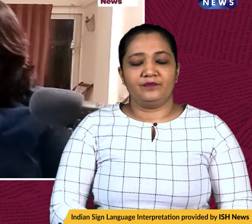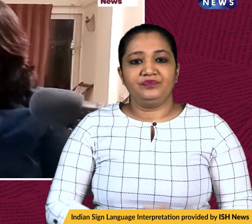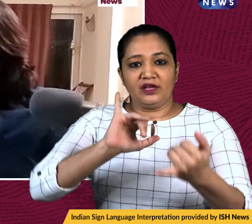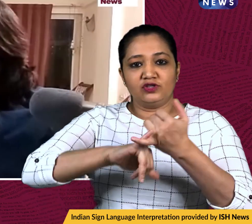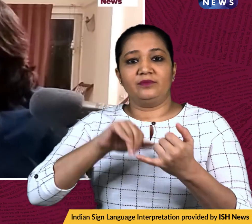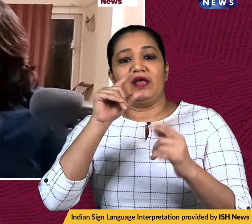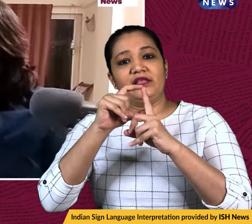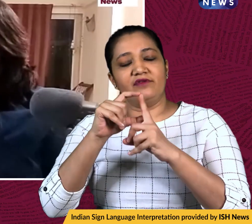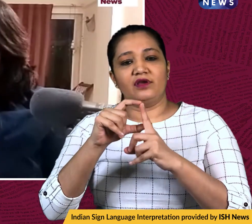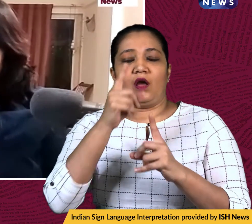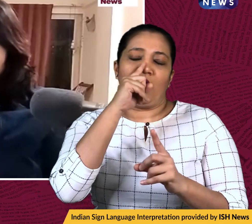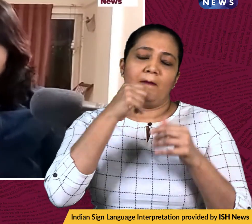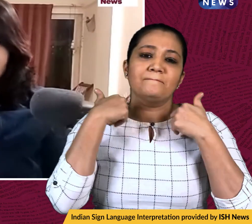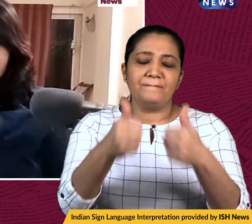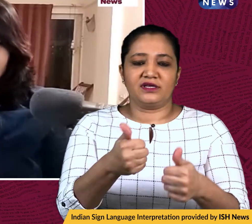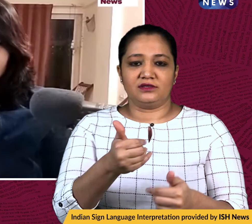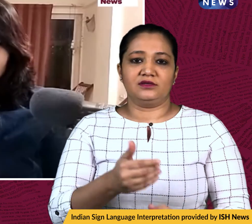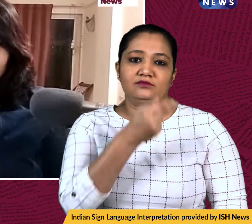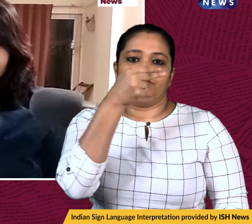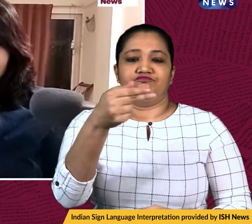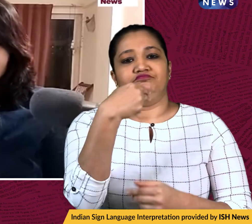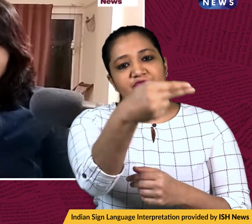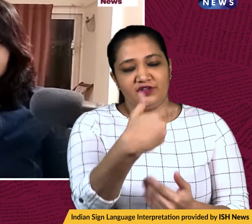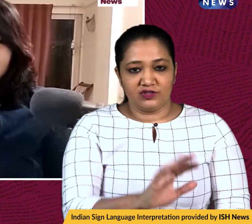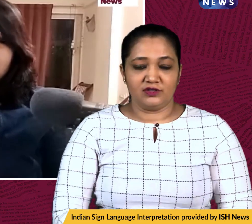victory. Sharmila Devi was named the player